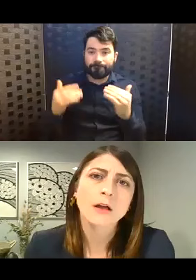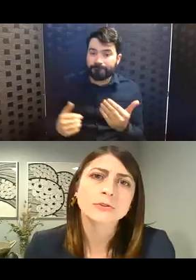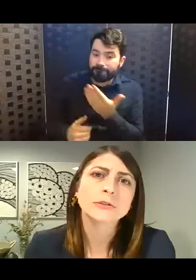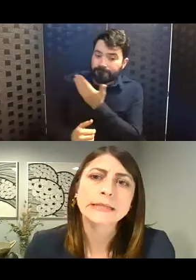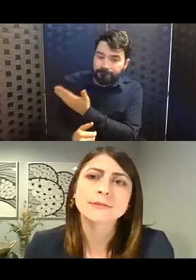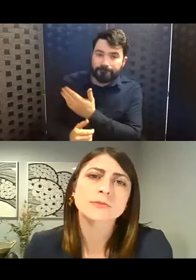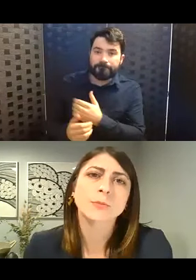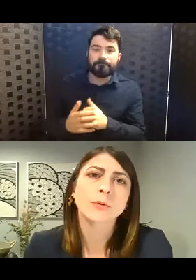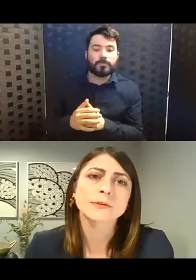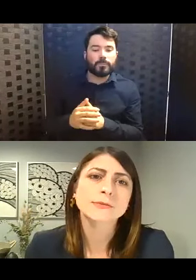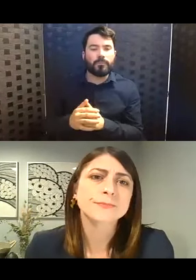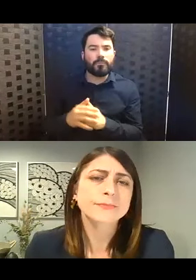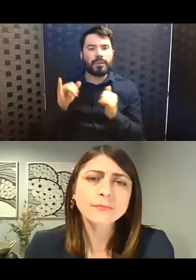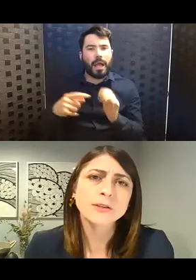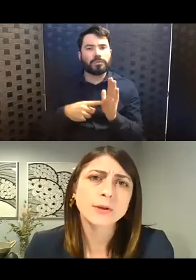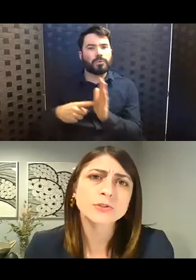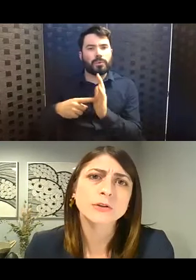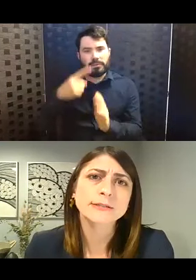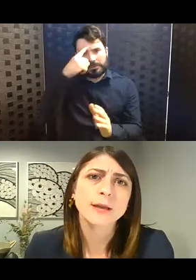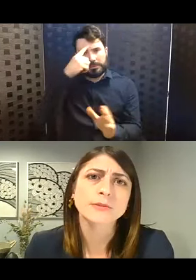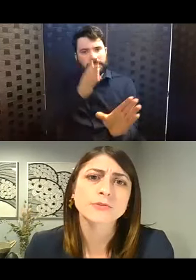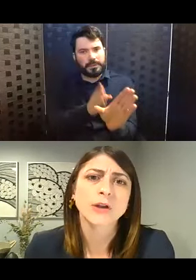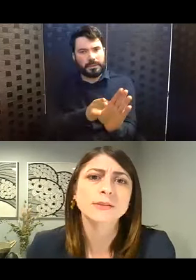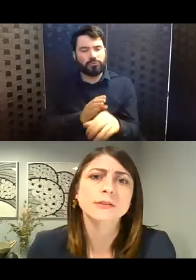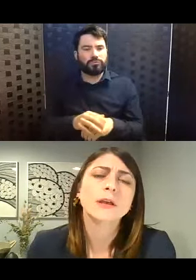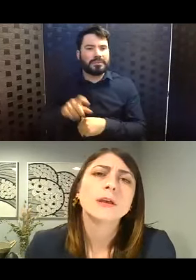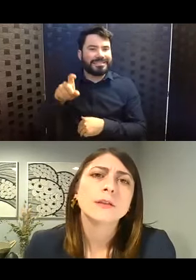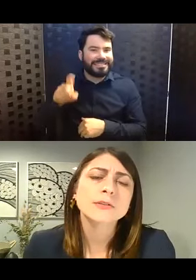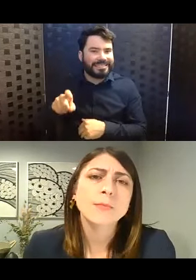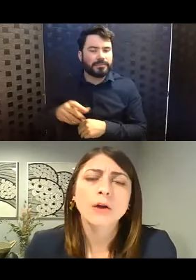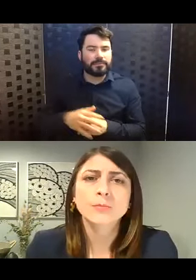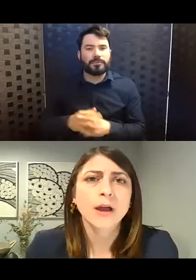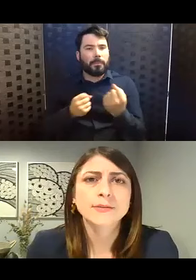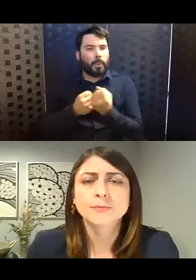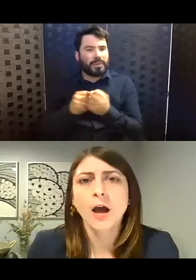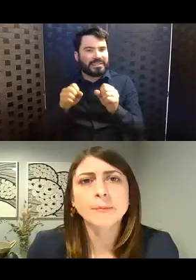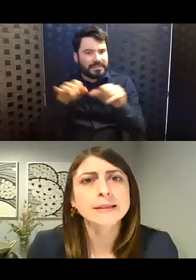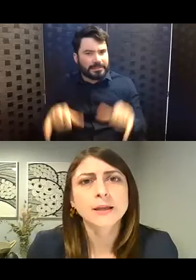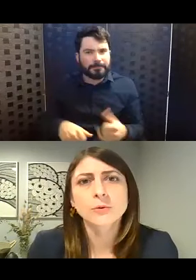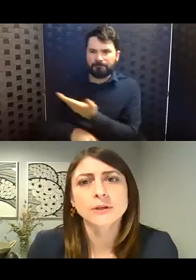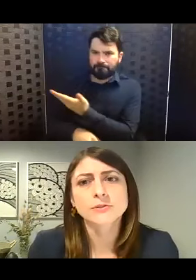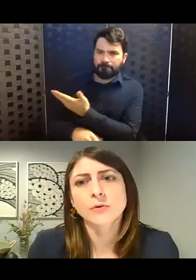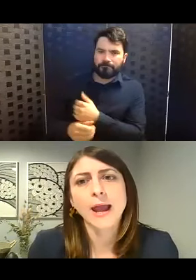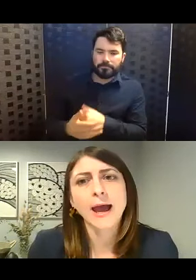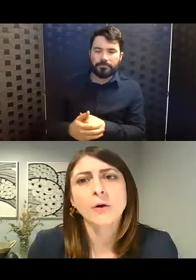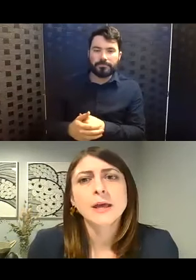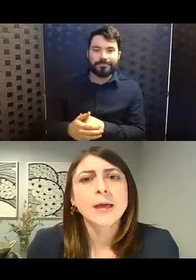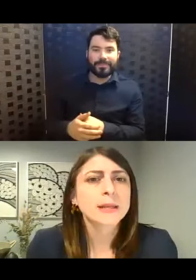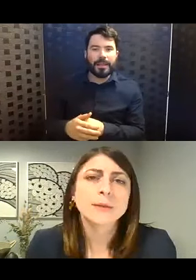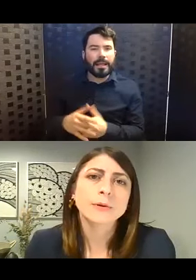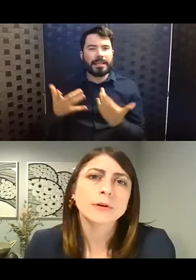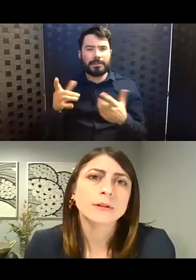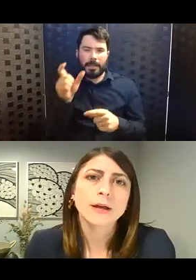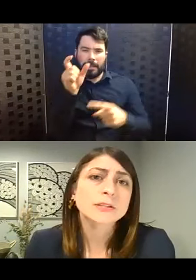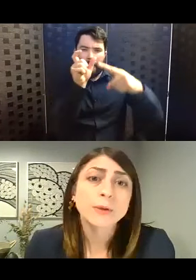on psychological needs and supports, especially during times of stress. This model provides some common language for how